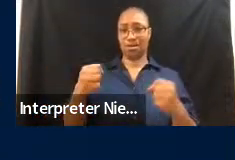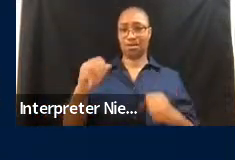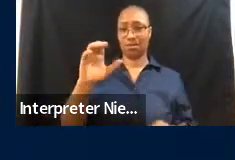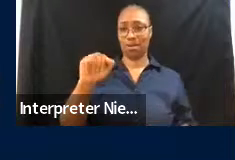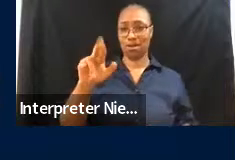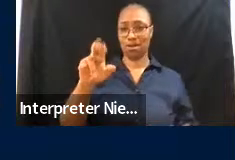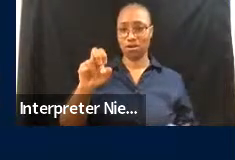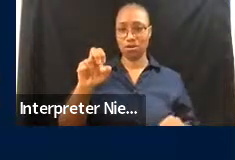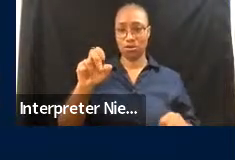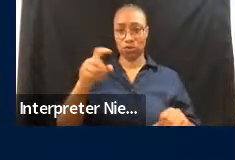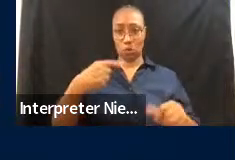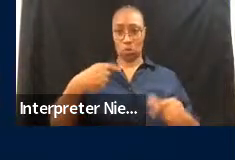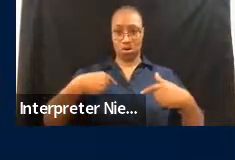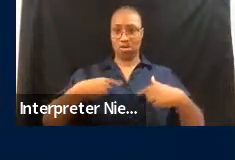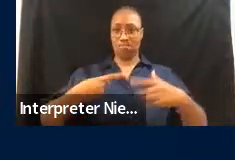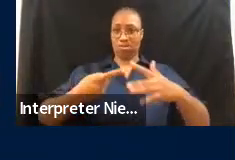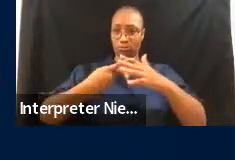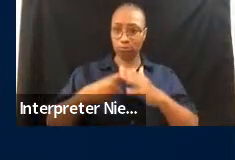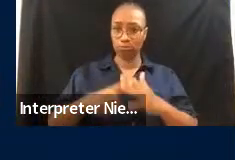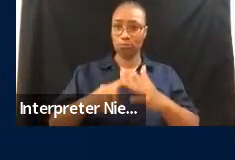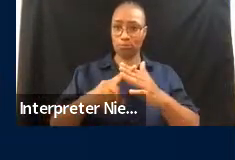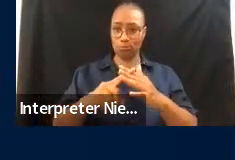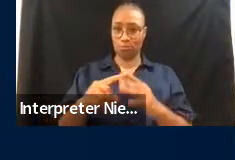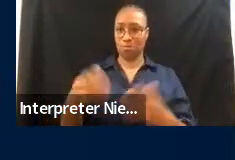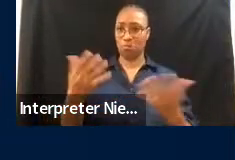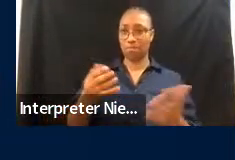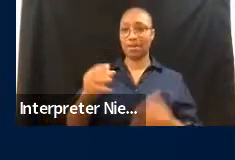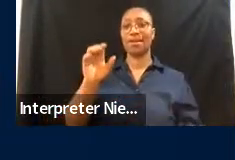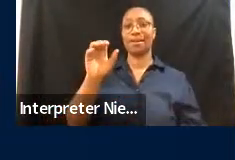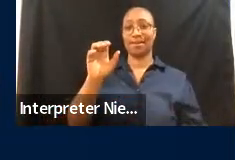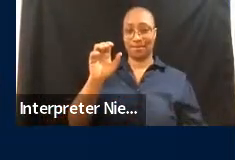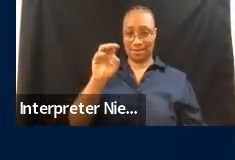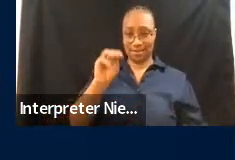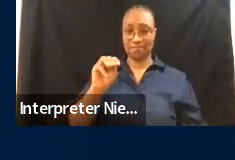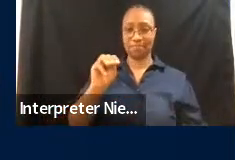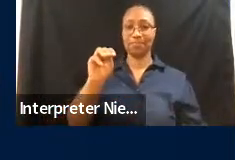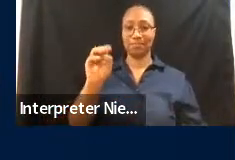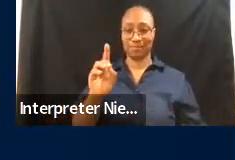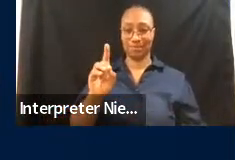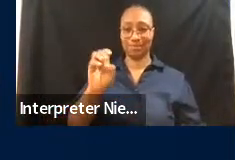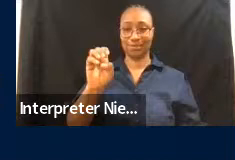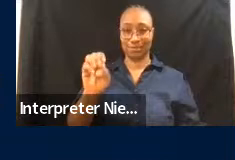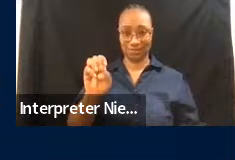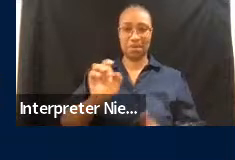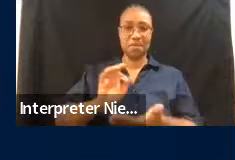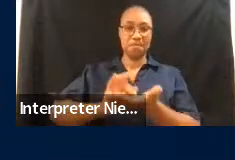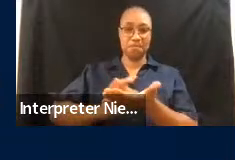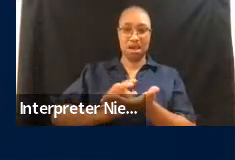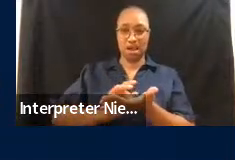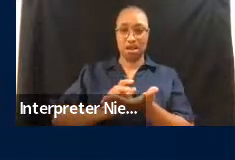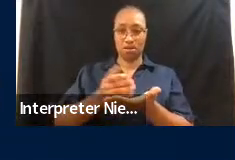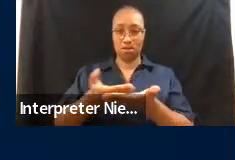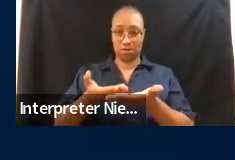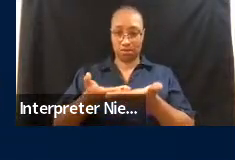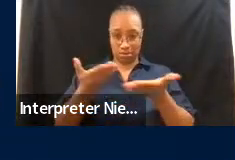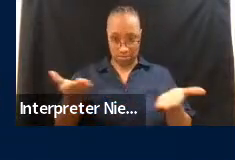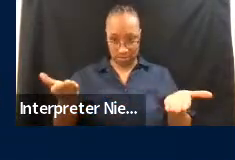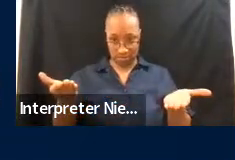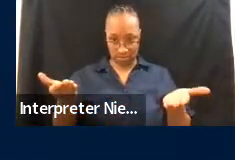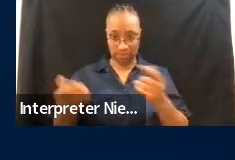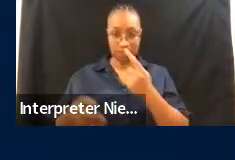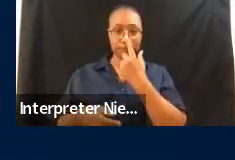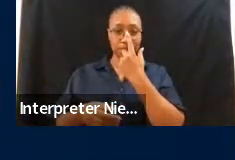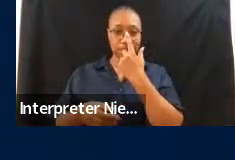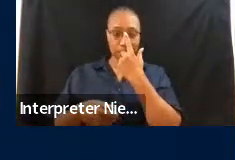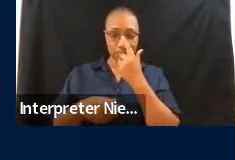medical diagnostic equipment accessibility standards. Okay, so let's move on to slide number 4.